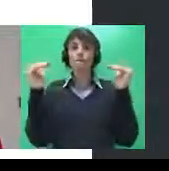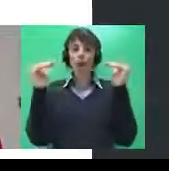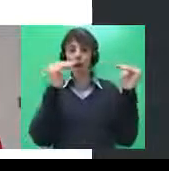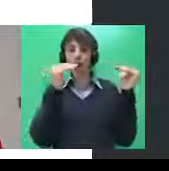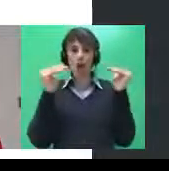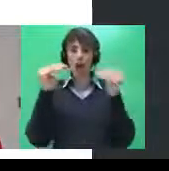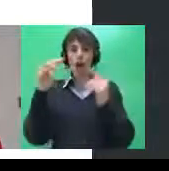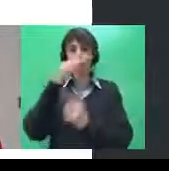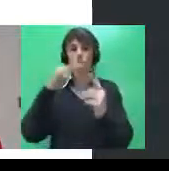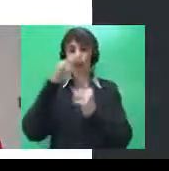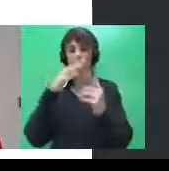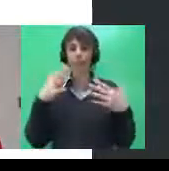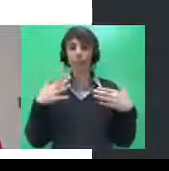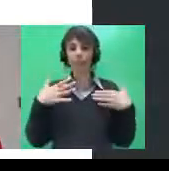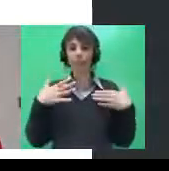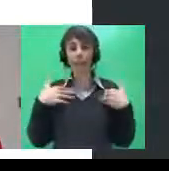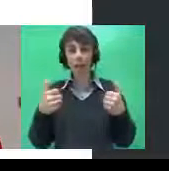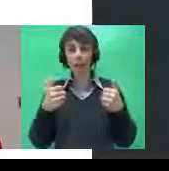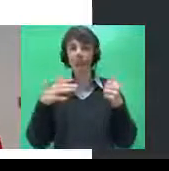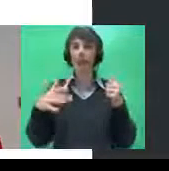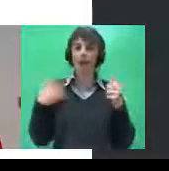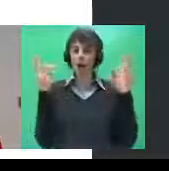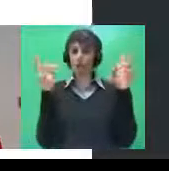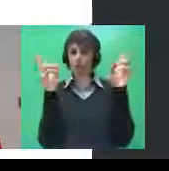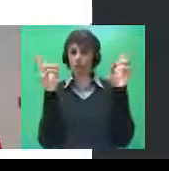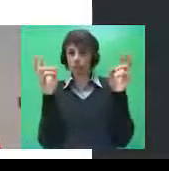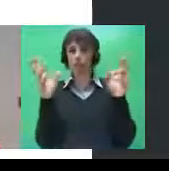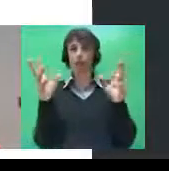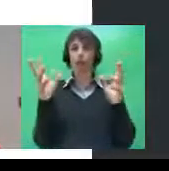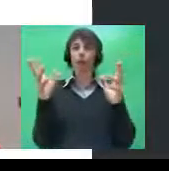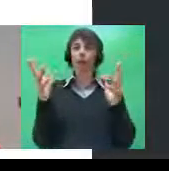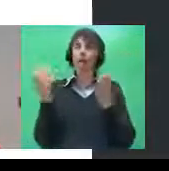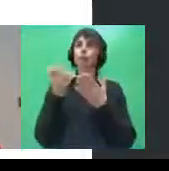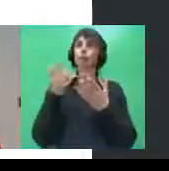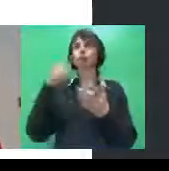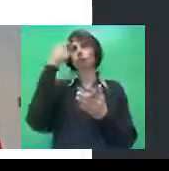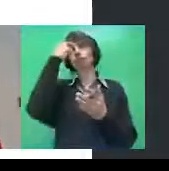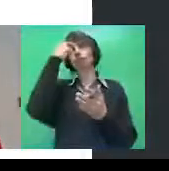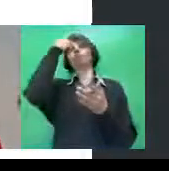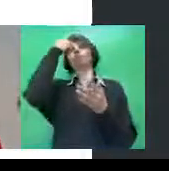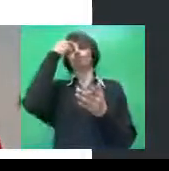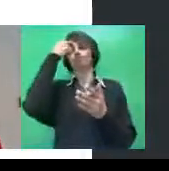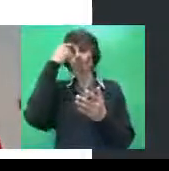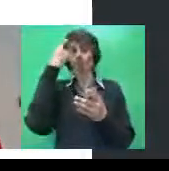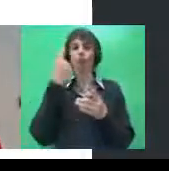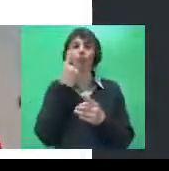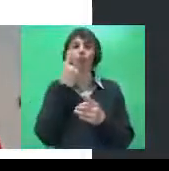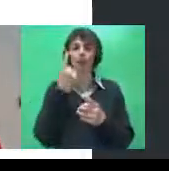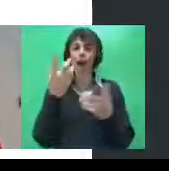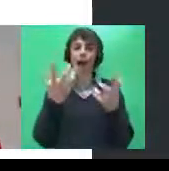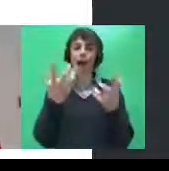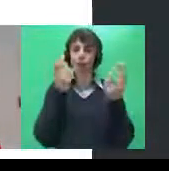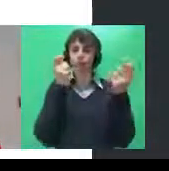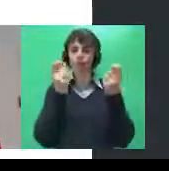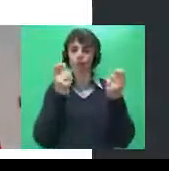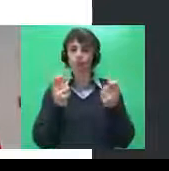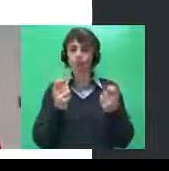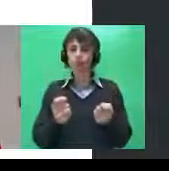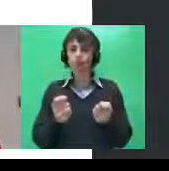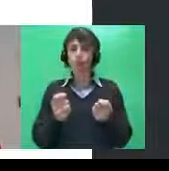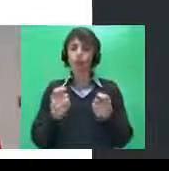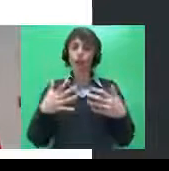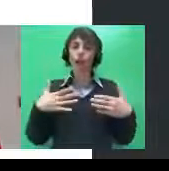shaped how we think about health and health inequalities in terms of the wider social determinants of health. So not just how we consider